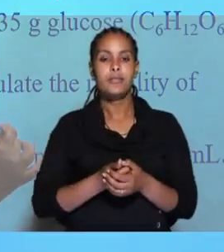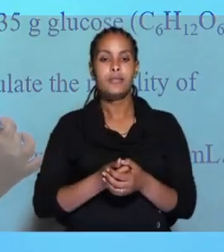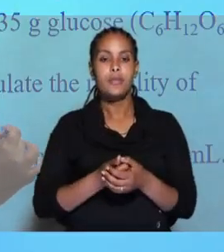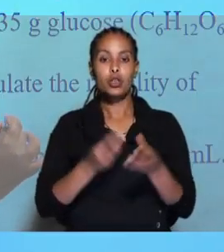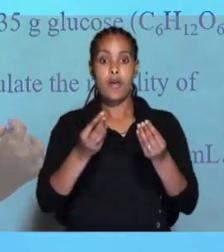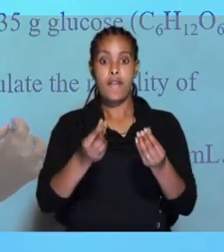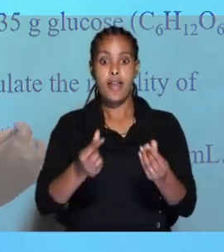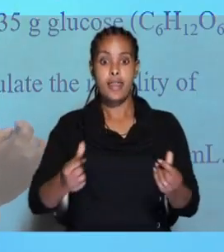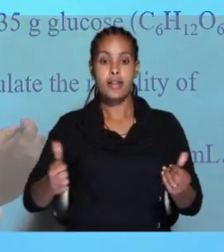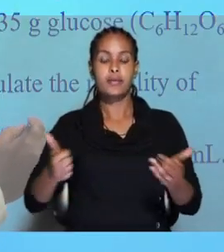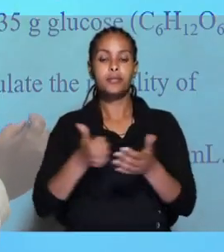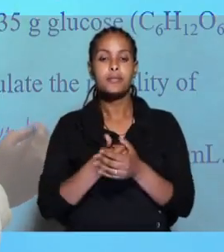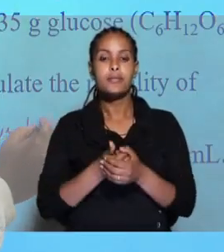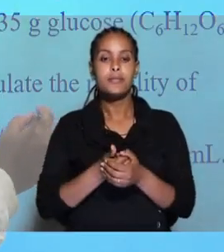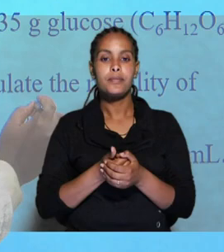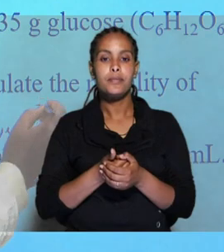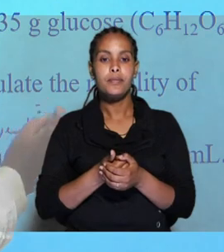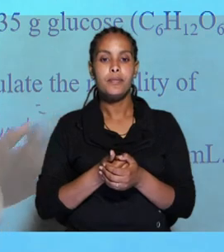solvent.